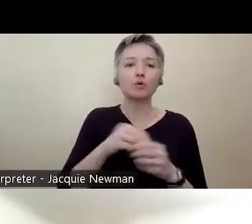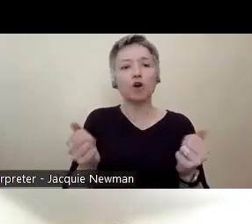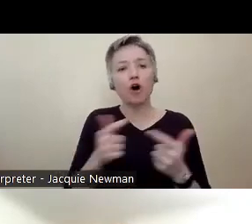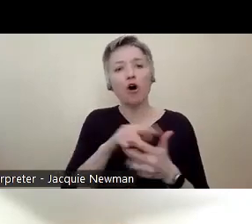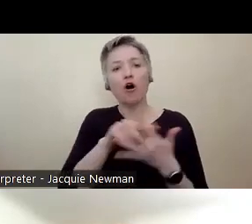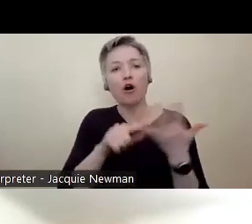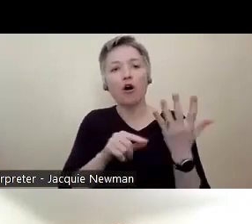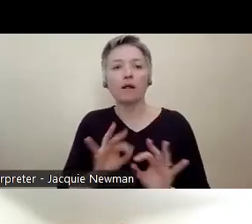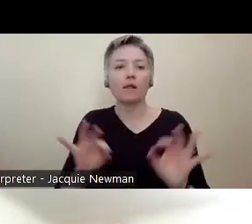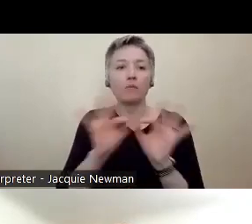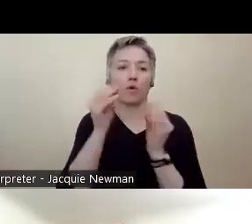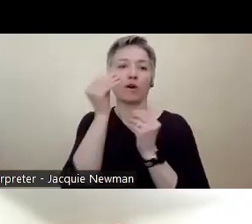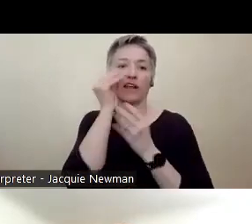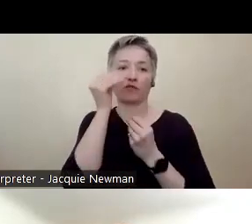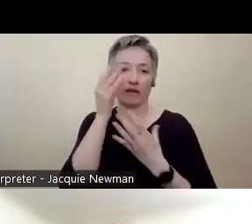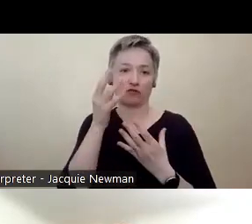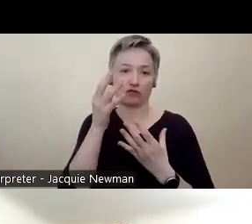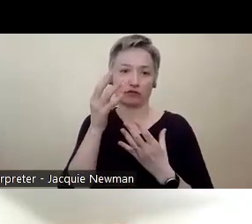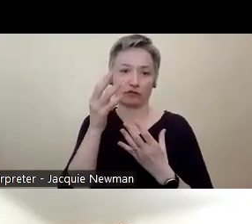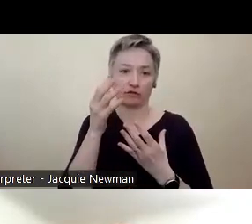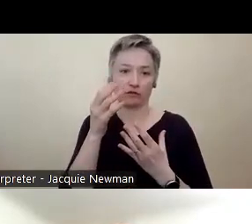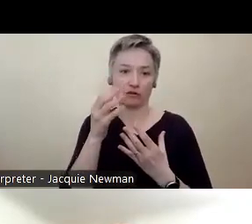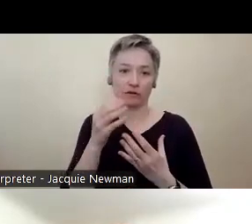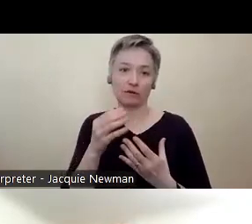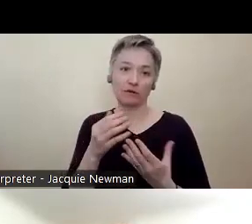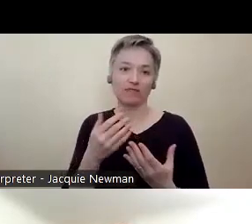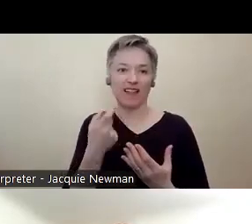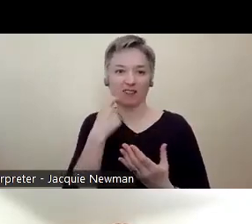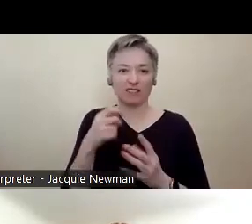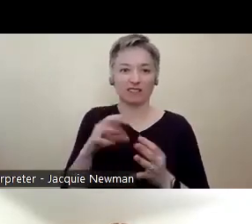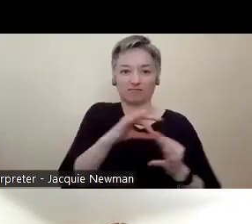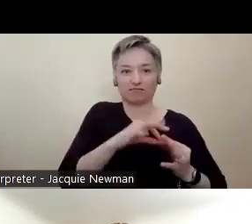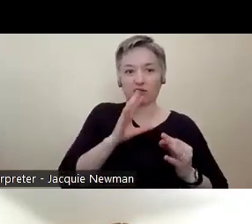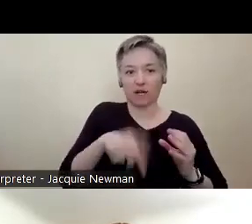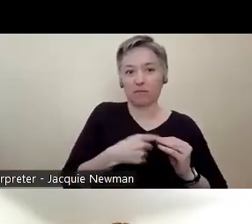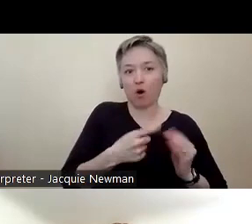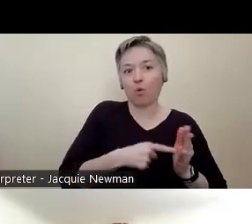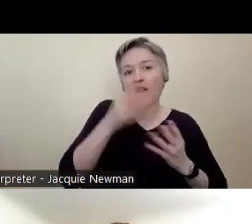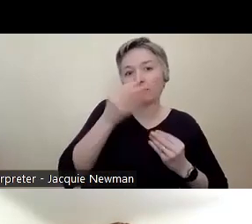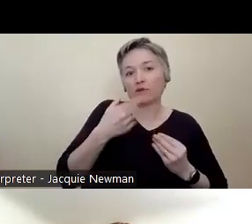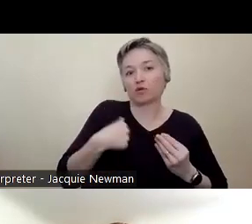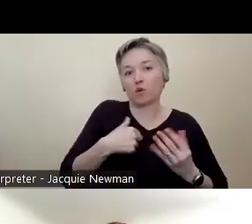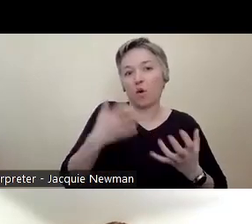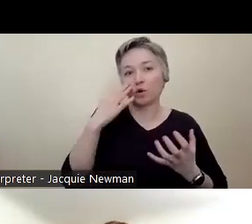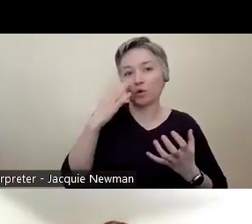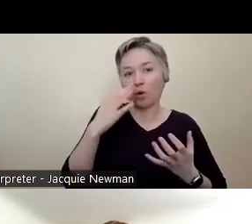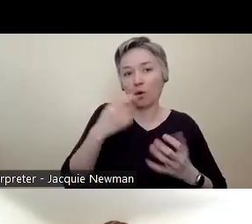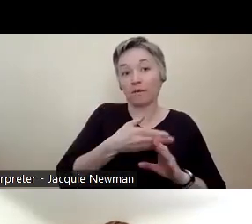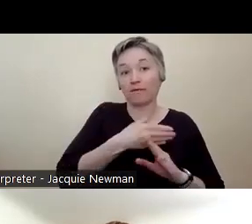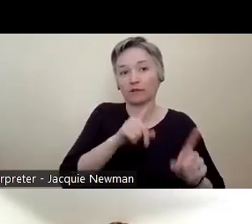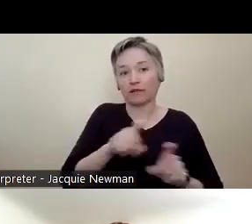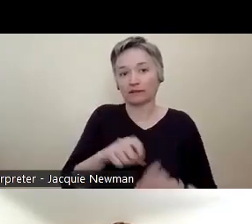about what information we want to see prior to an appointment to talk about whether or not genetic testing is recommended.